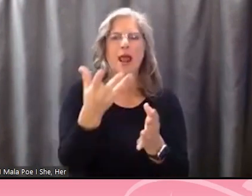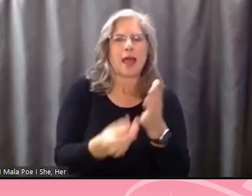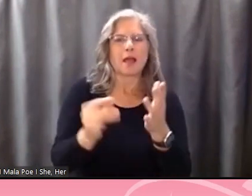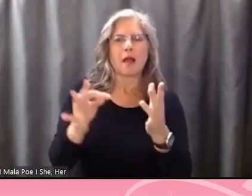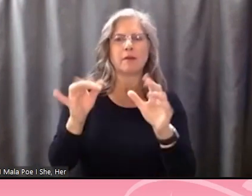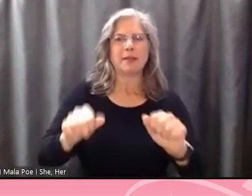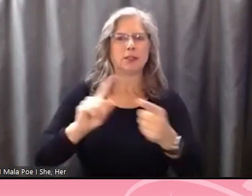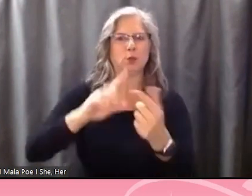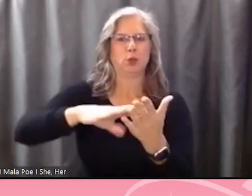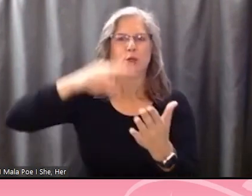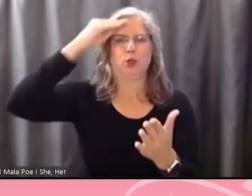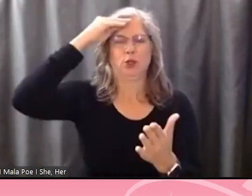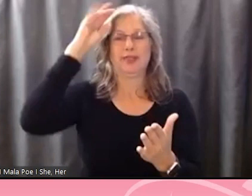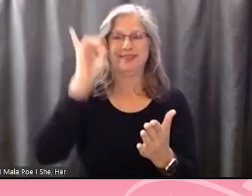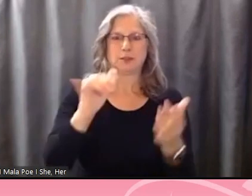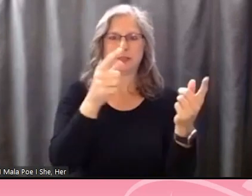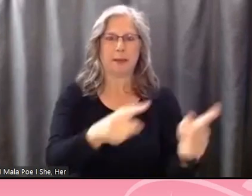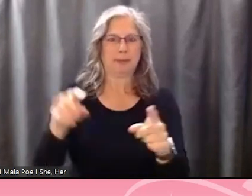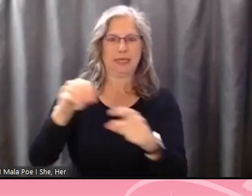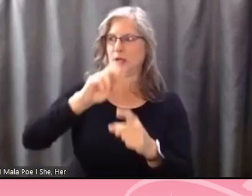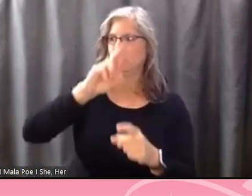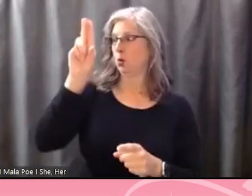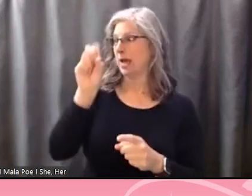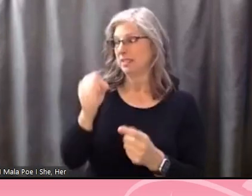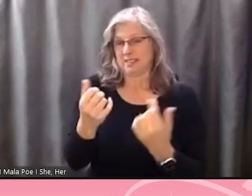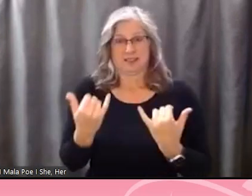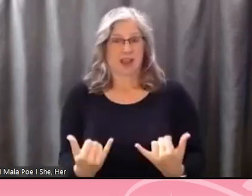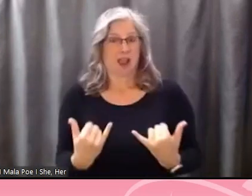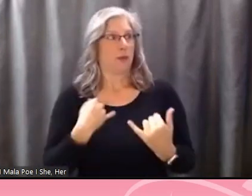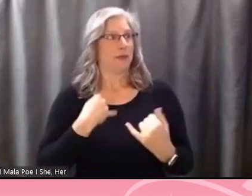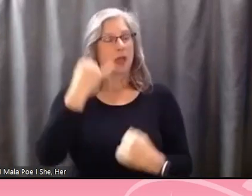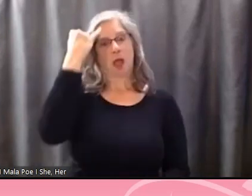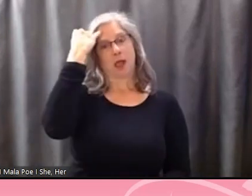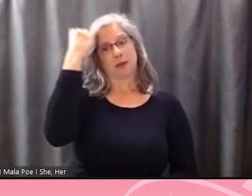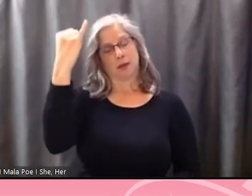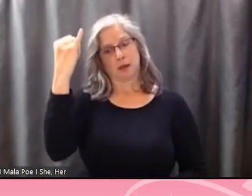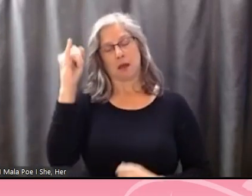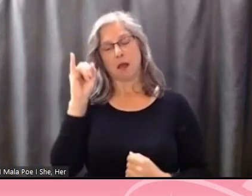learn. This is what's going on in the US right now with respect to the idea of